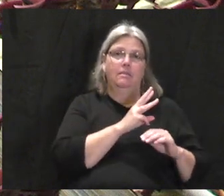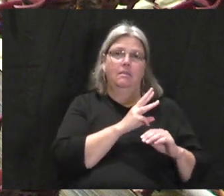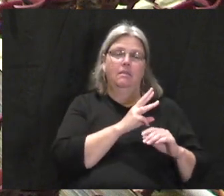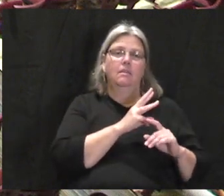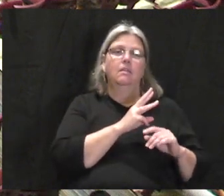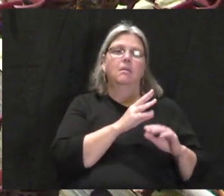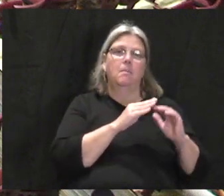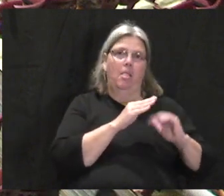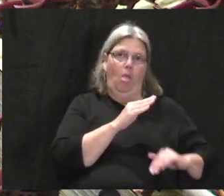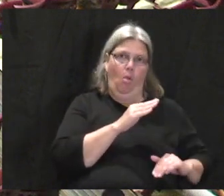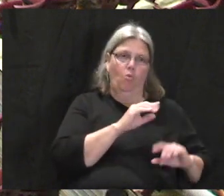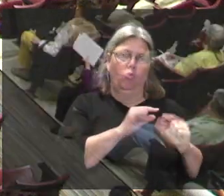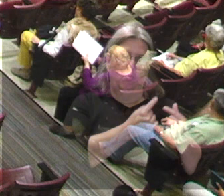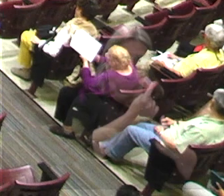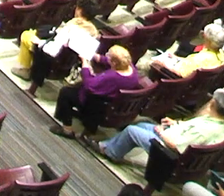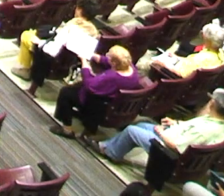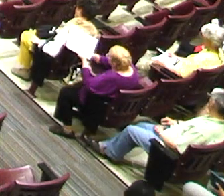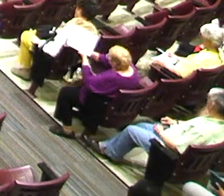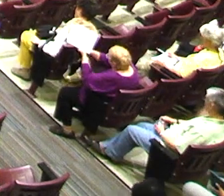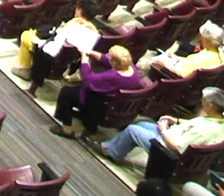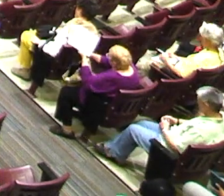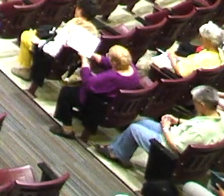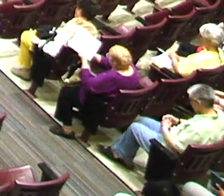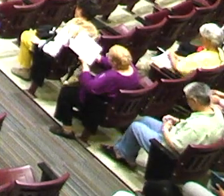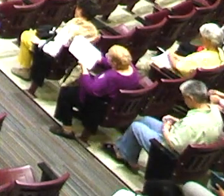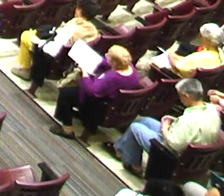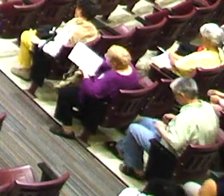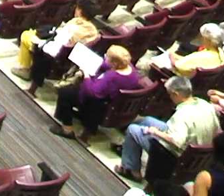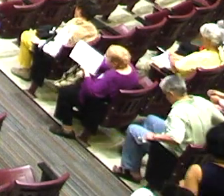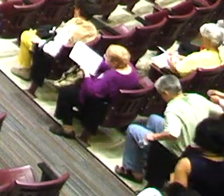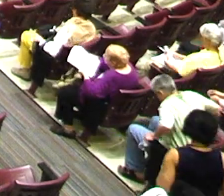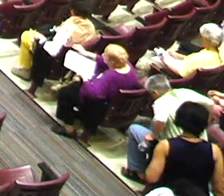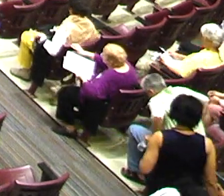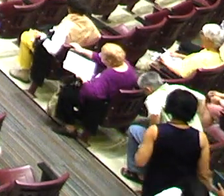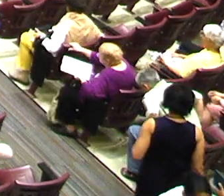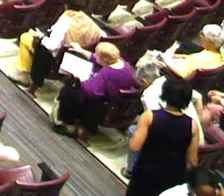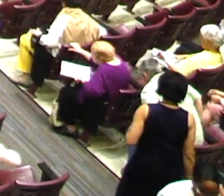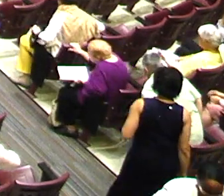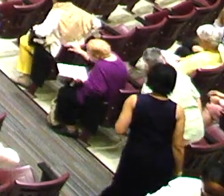about what you all said. Everybody good? All right, see you in about 30.